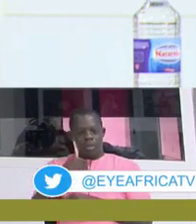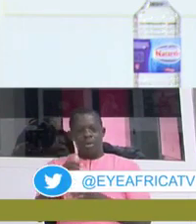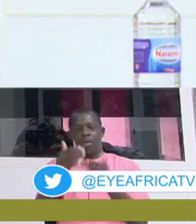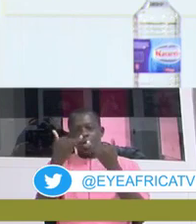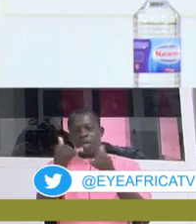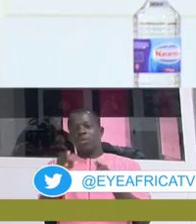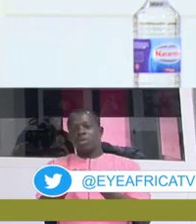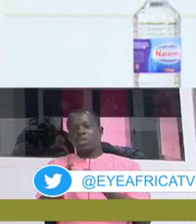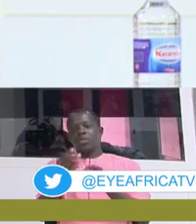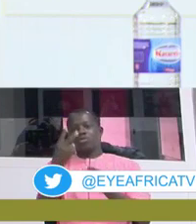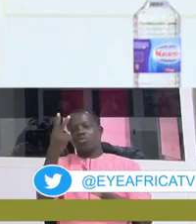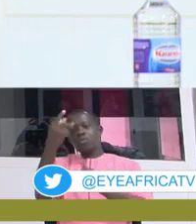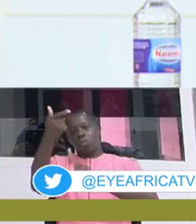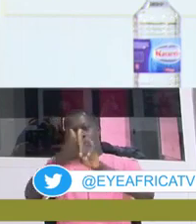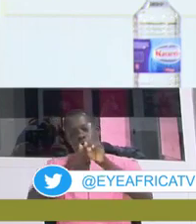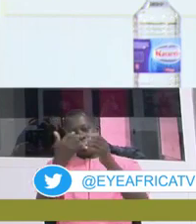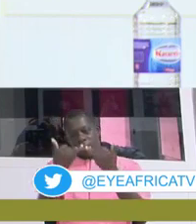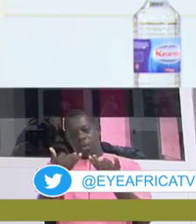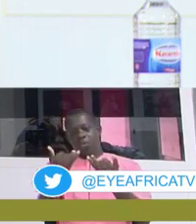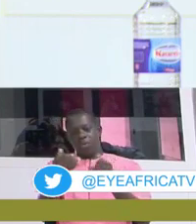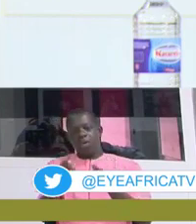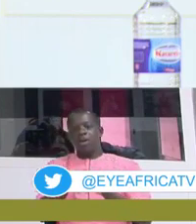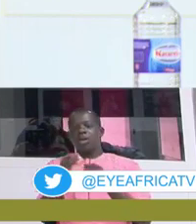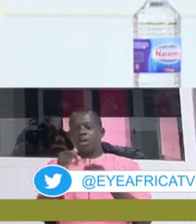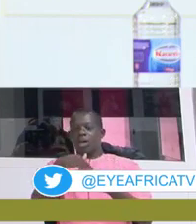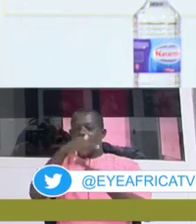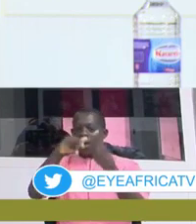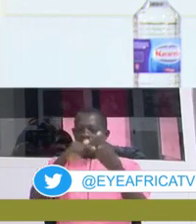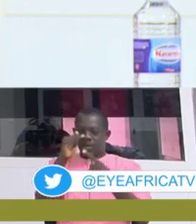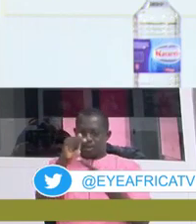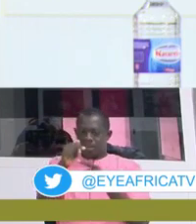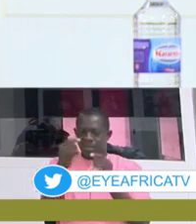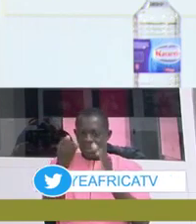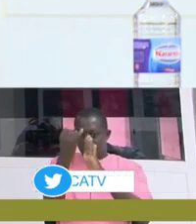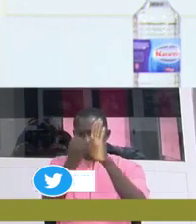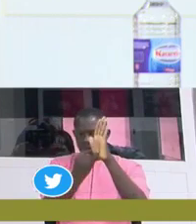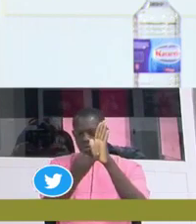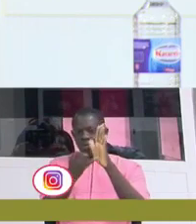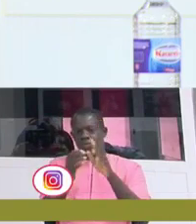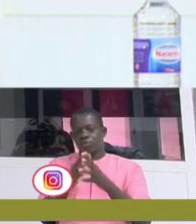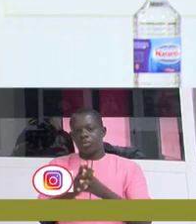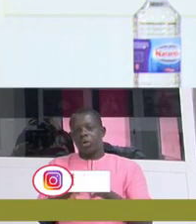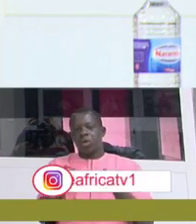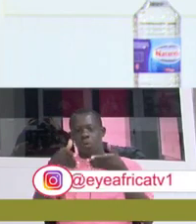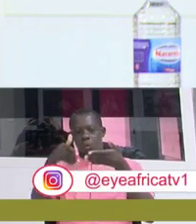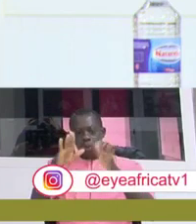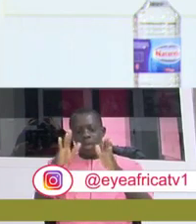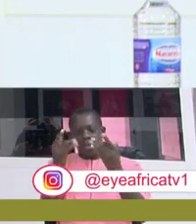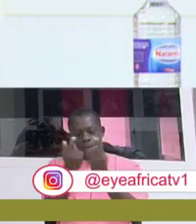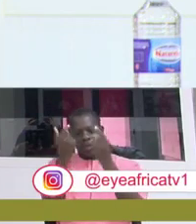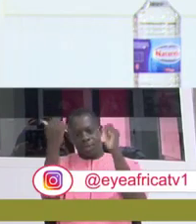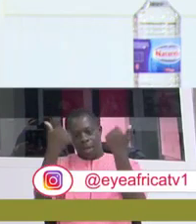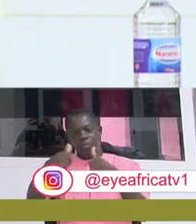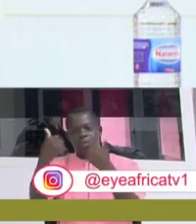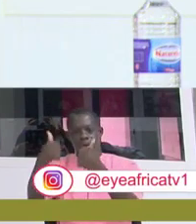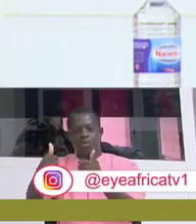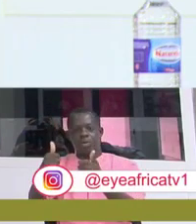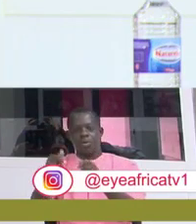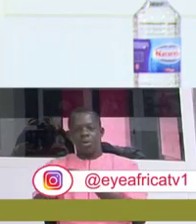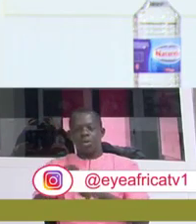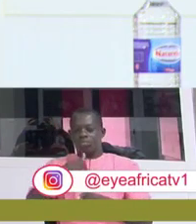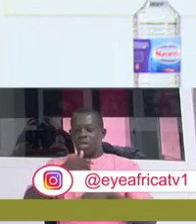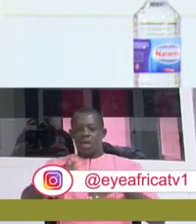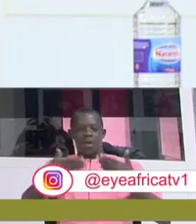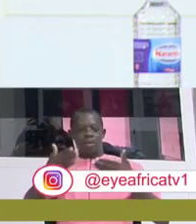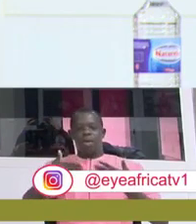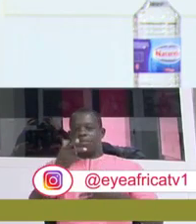is becoming 2 months. So I told him, so now the issue is, the way it's going,